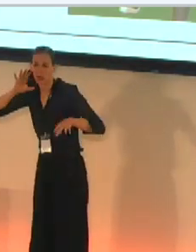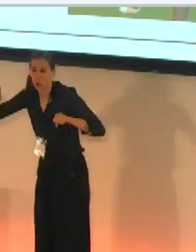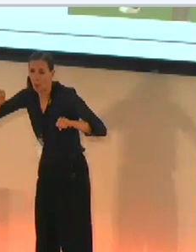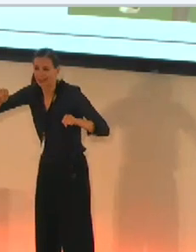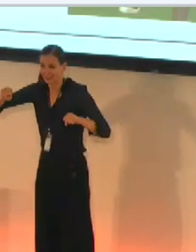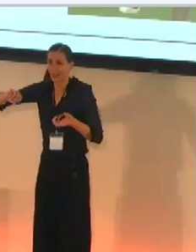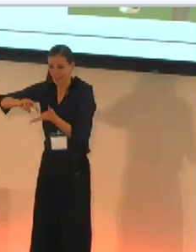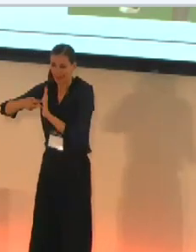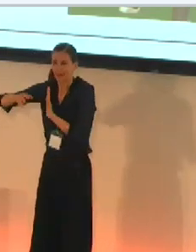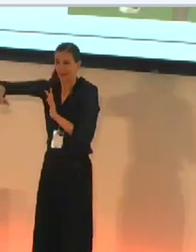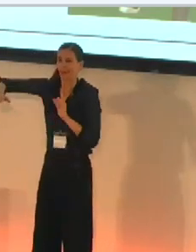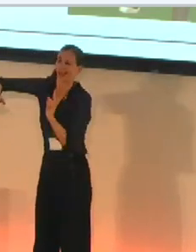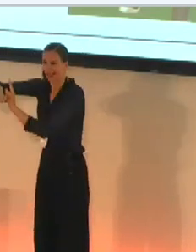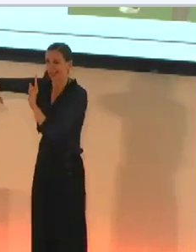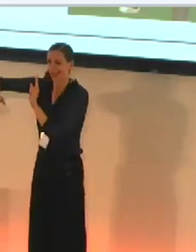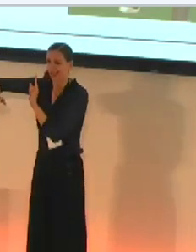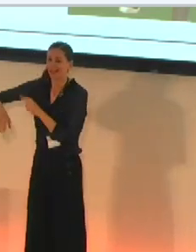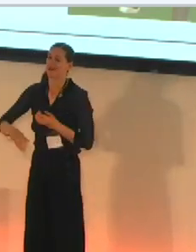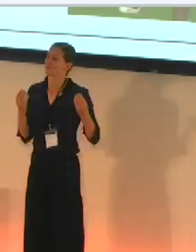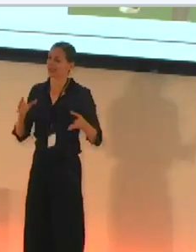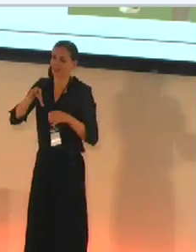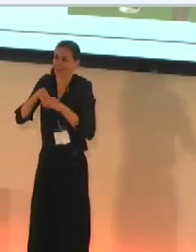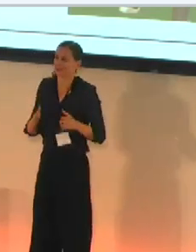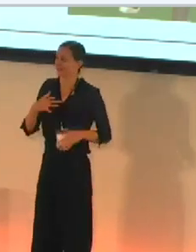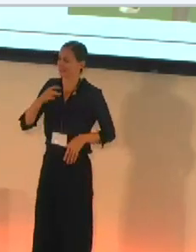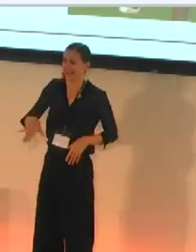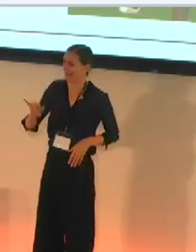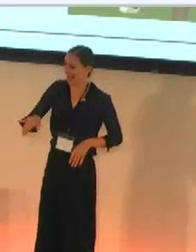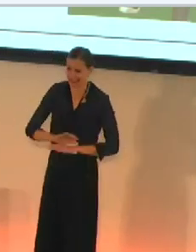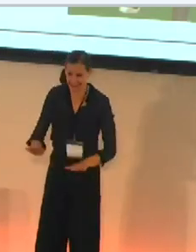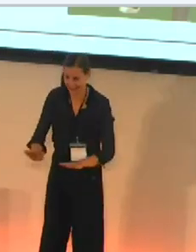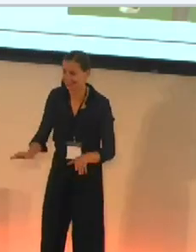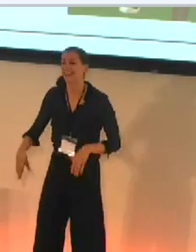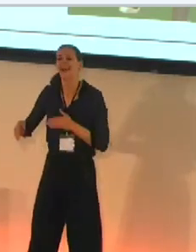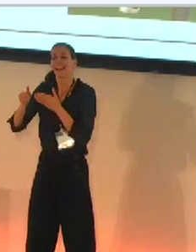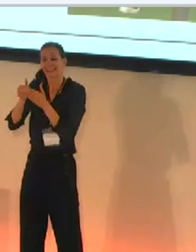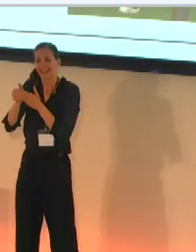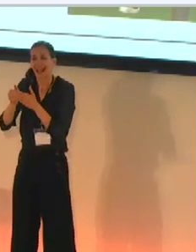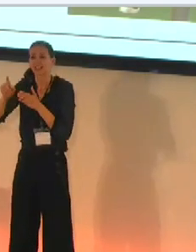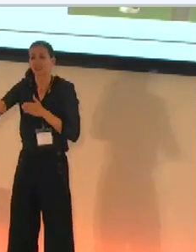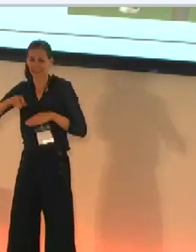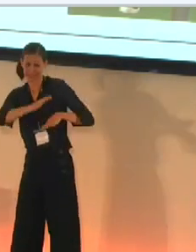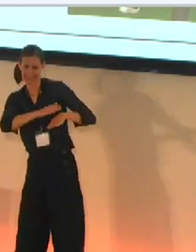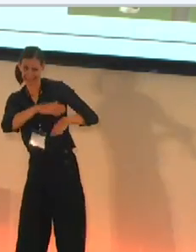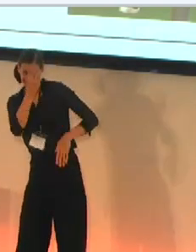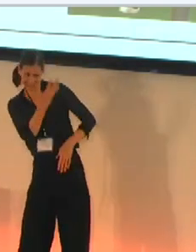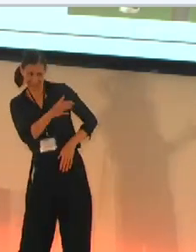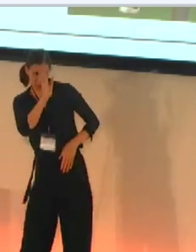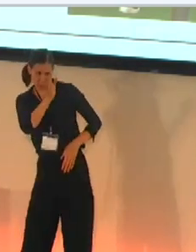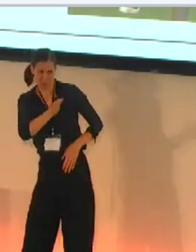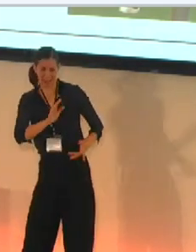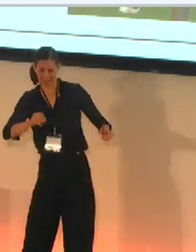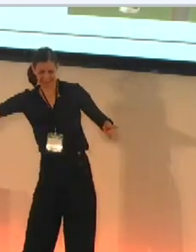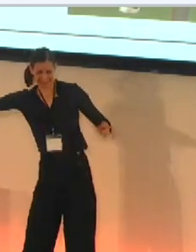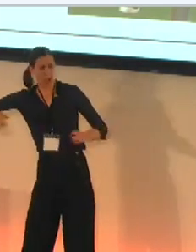agreed that this was not the way to go going forward. Guides should be preemptive with things like hazards and obstacles. That should always